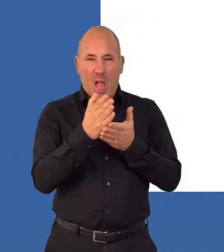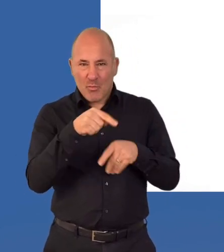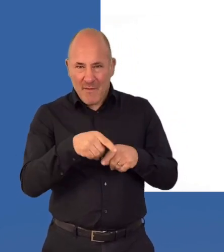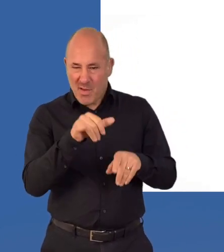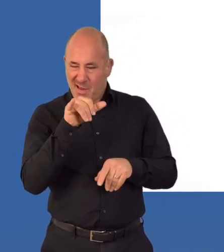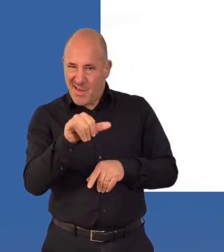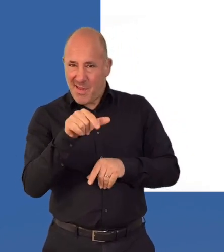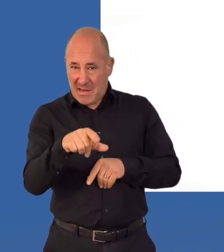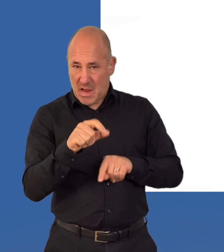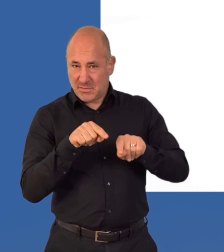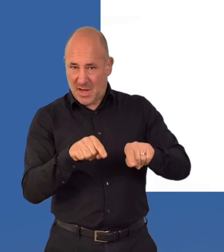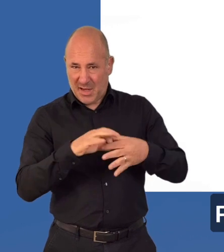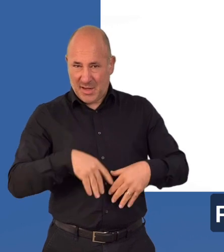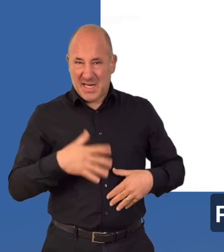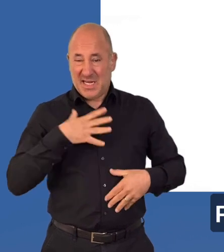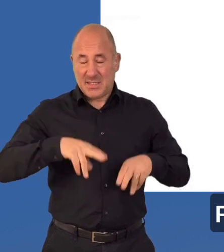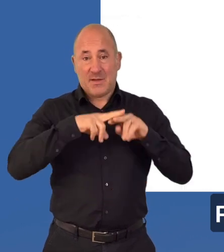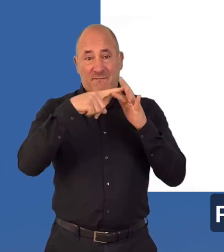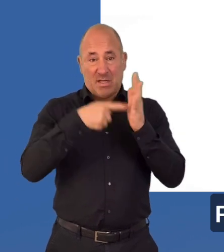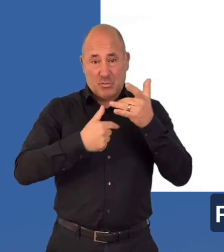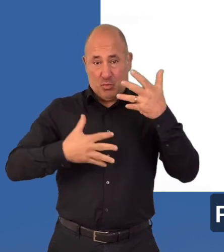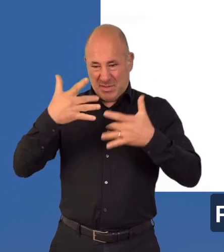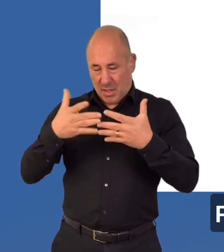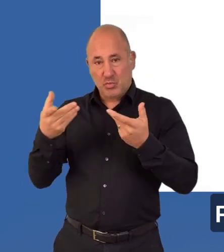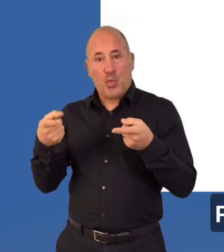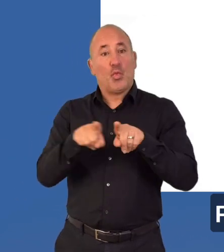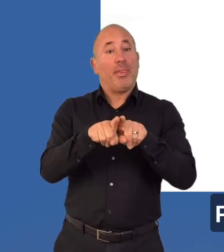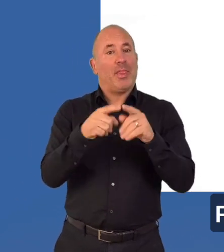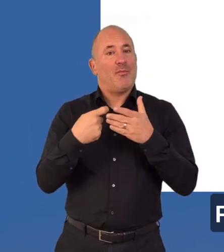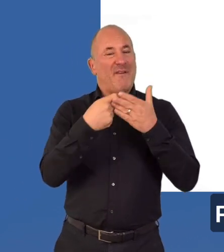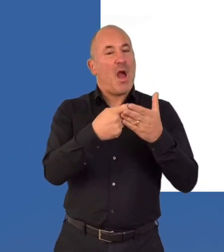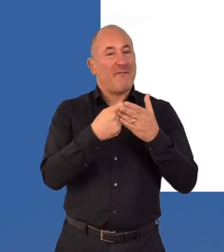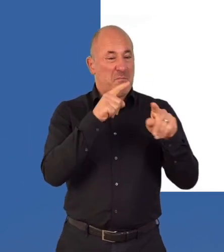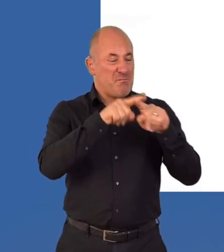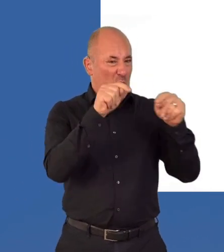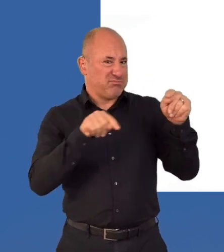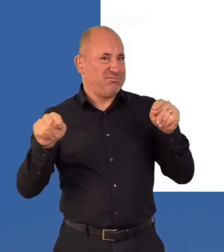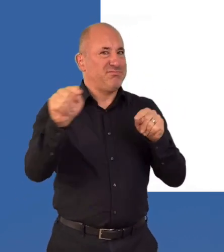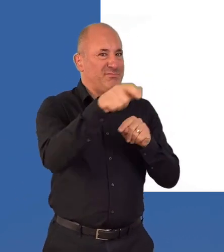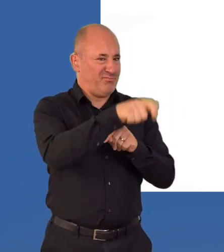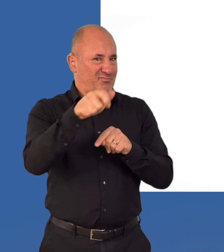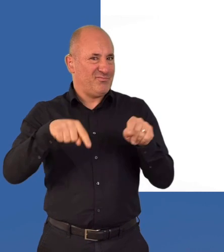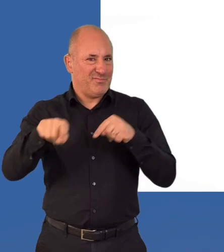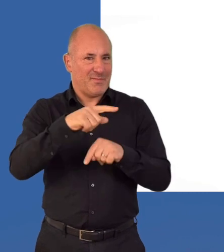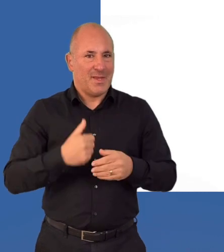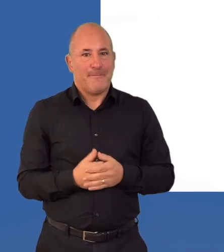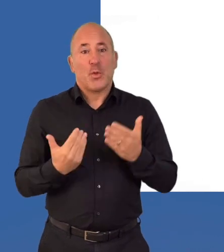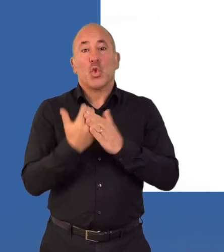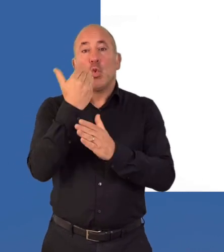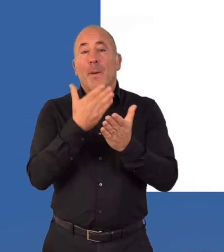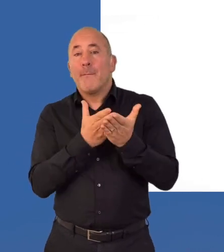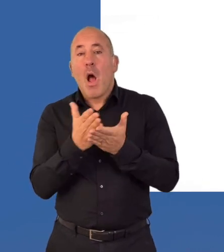colorectal cancers will require a FIT result to accompany referrals in many cases. The new pathway includes